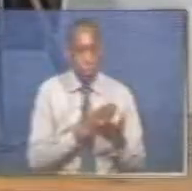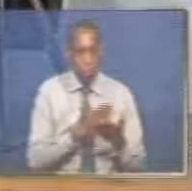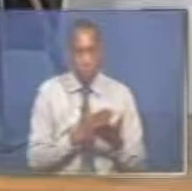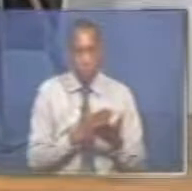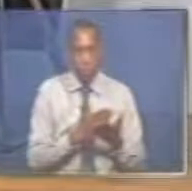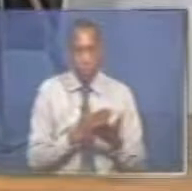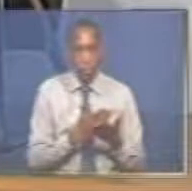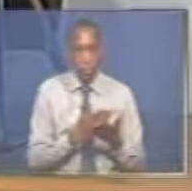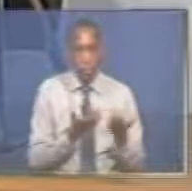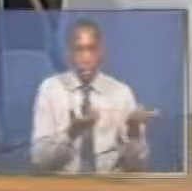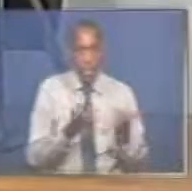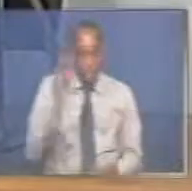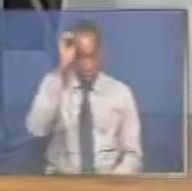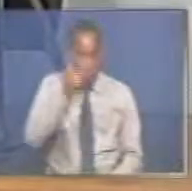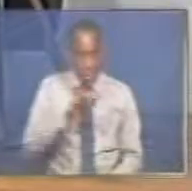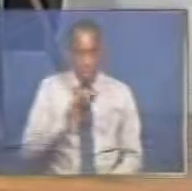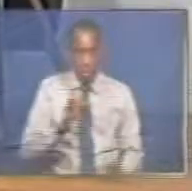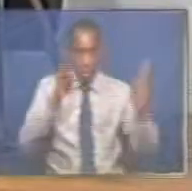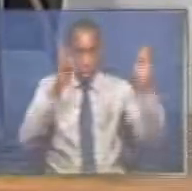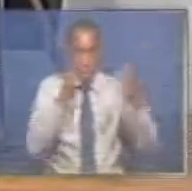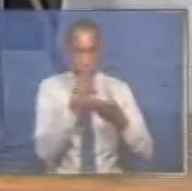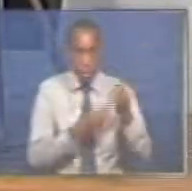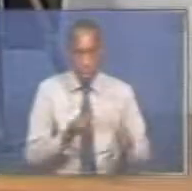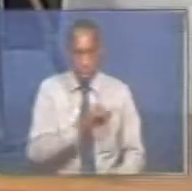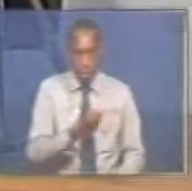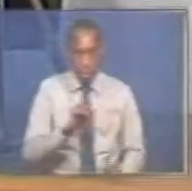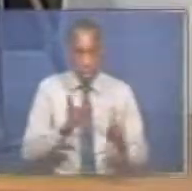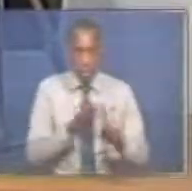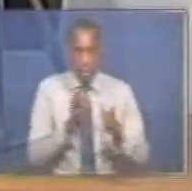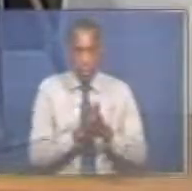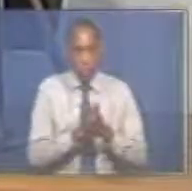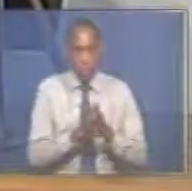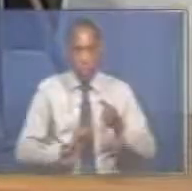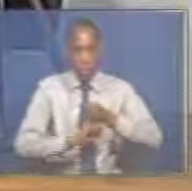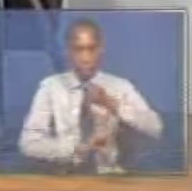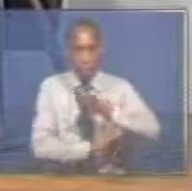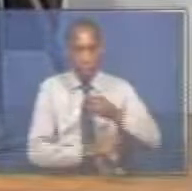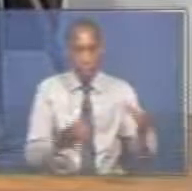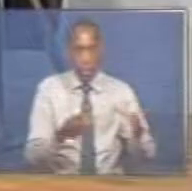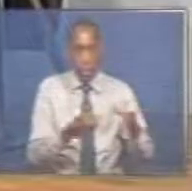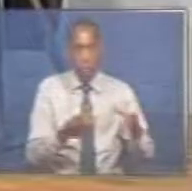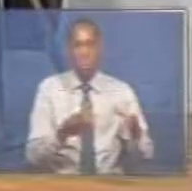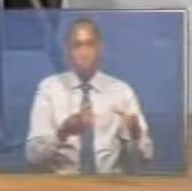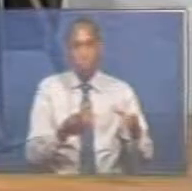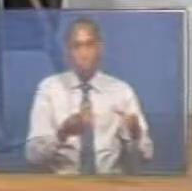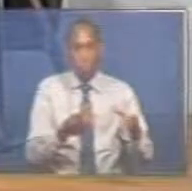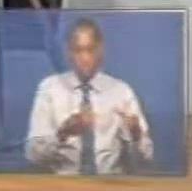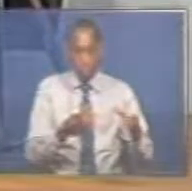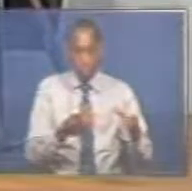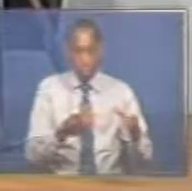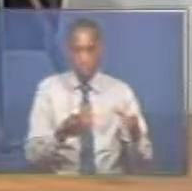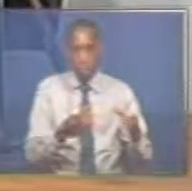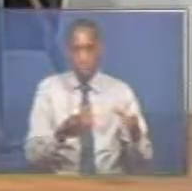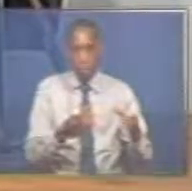take on an issue, the both of you. And of course, I'll start with the founder of the organization of the movement, for lack of a better word, of